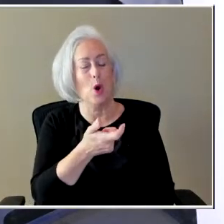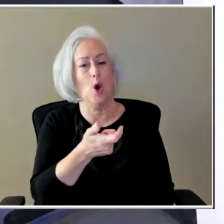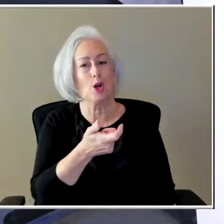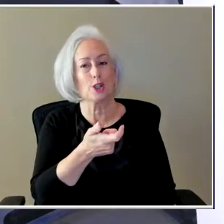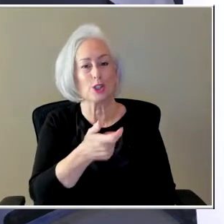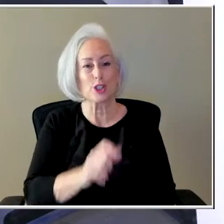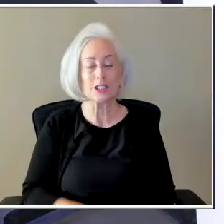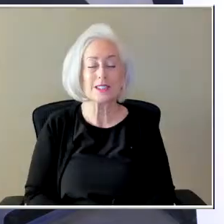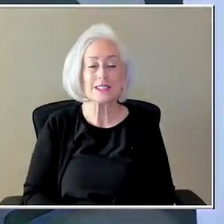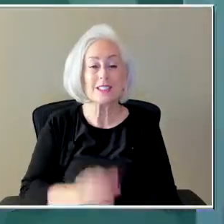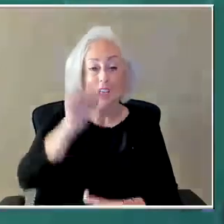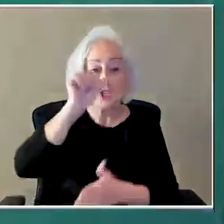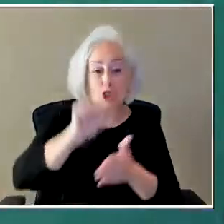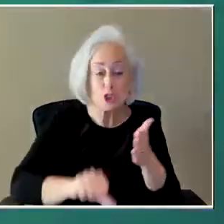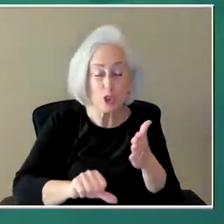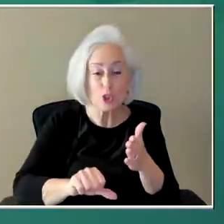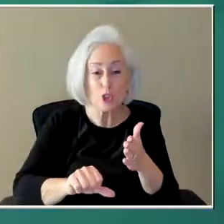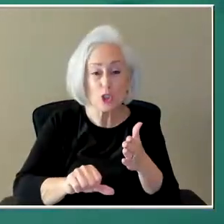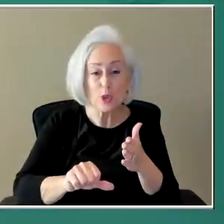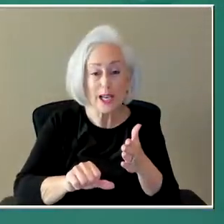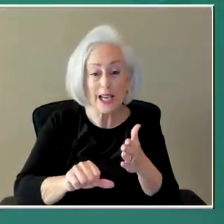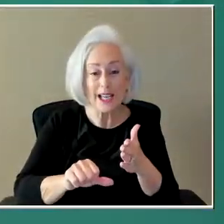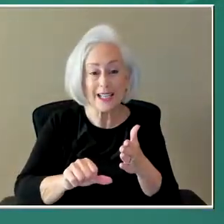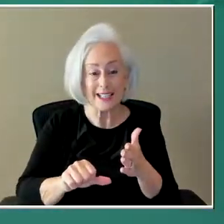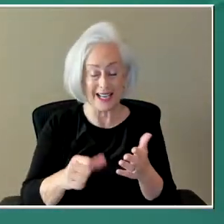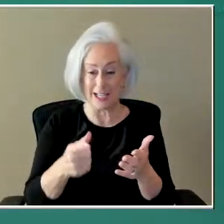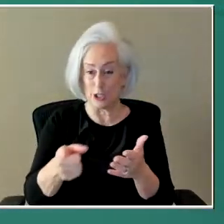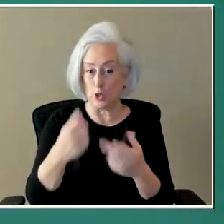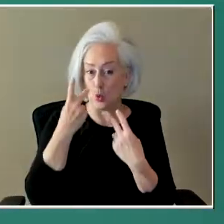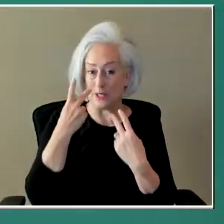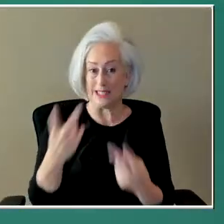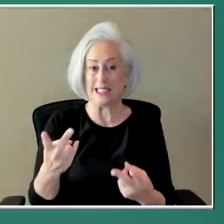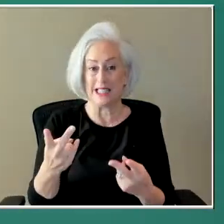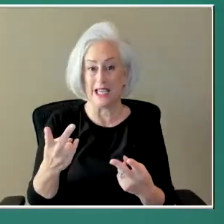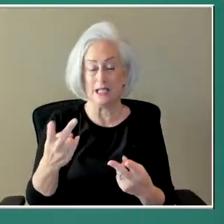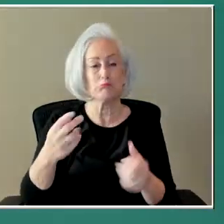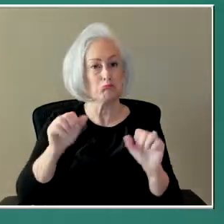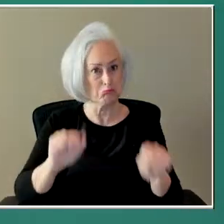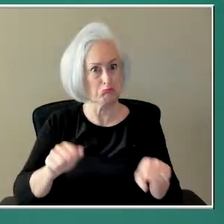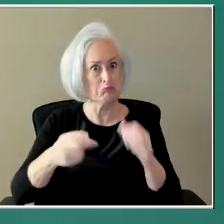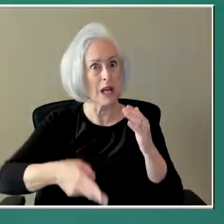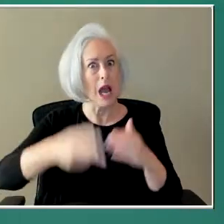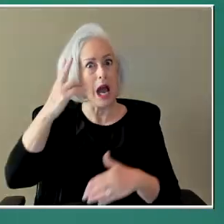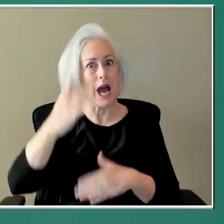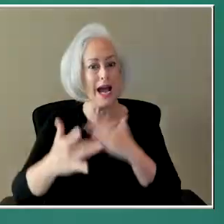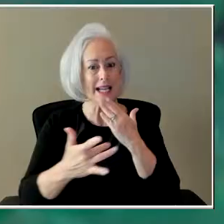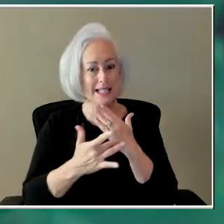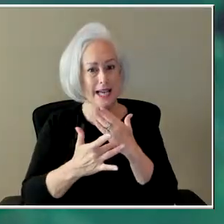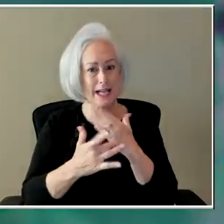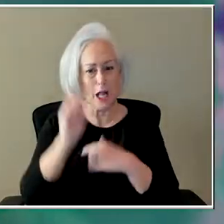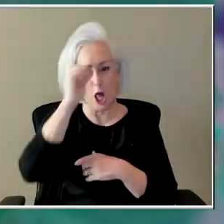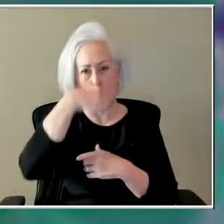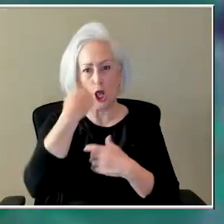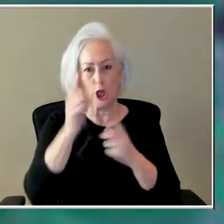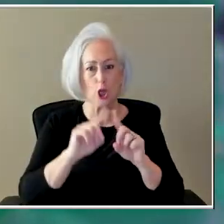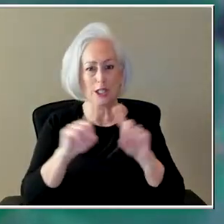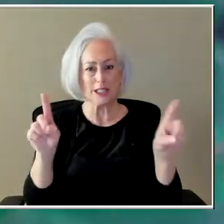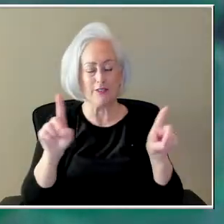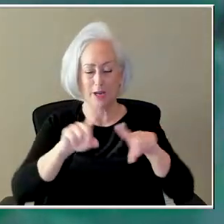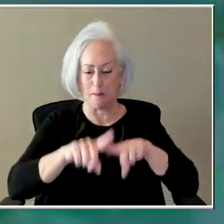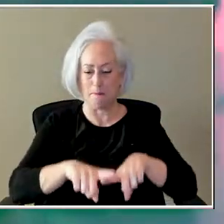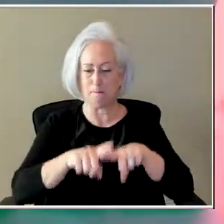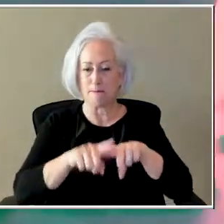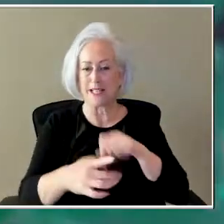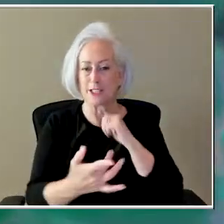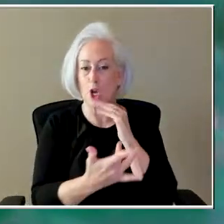surgeries these days, as we know, as we've seen, could be very high tech, and they can look very different too, depending on the technology. The health system's